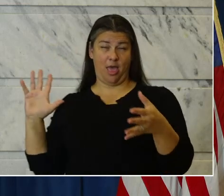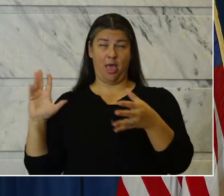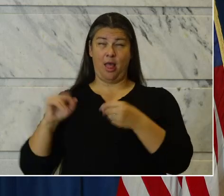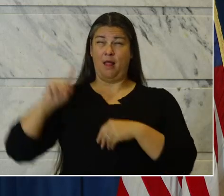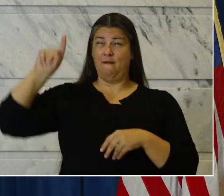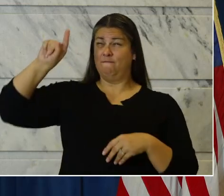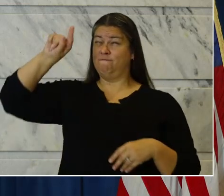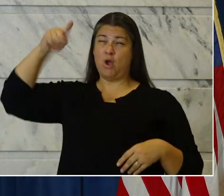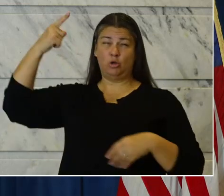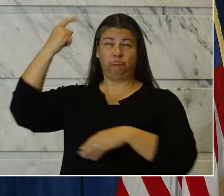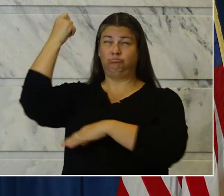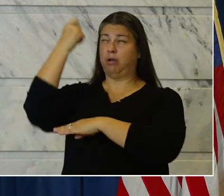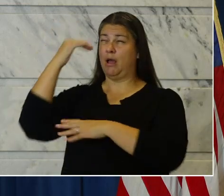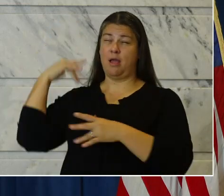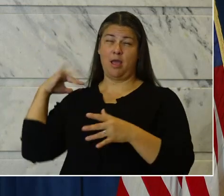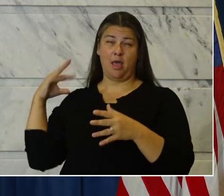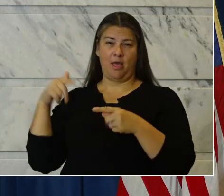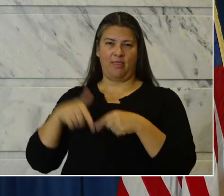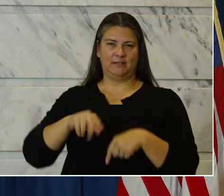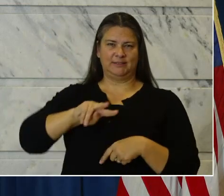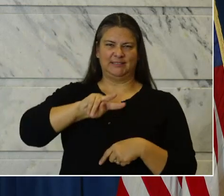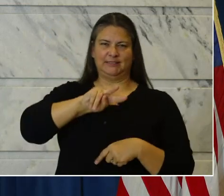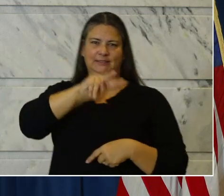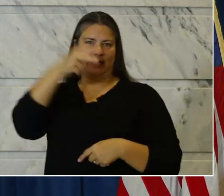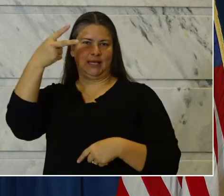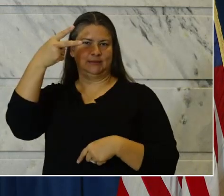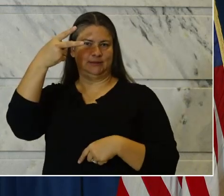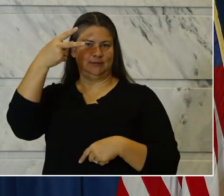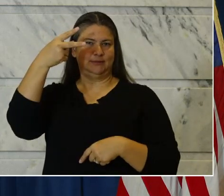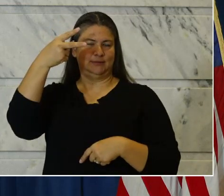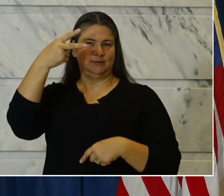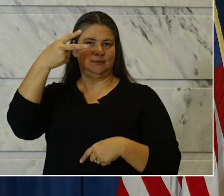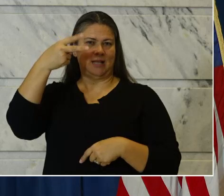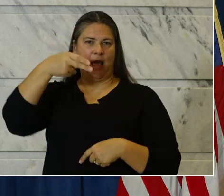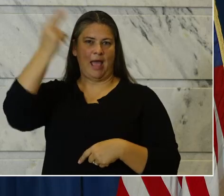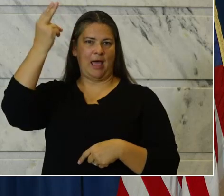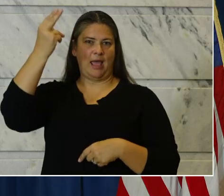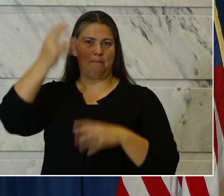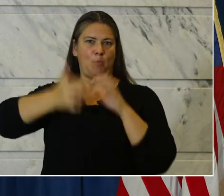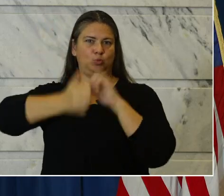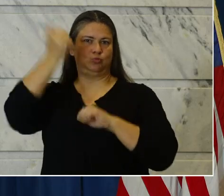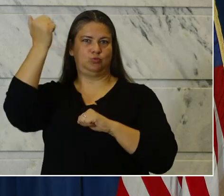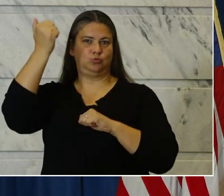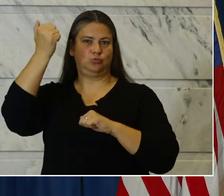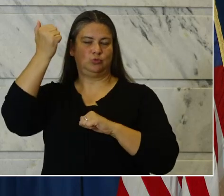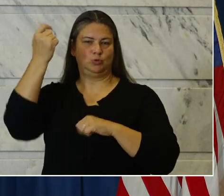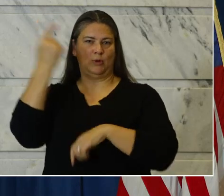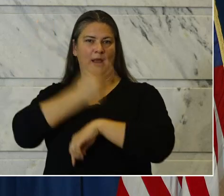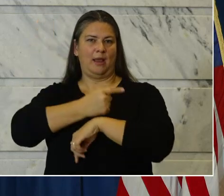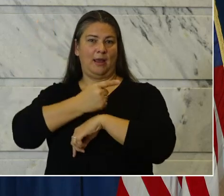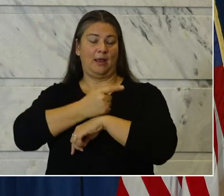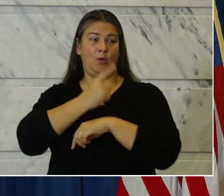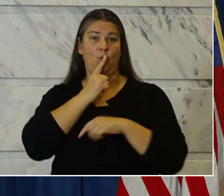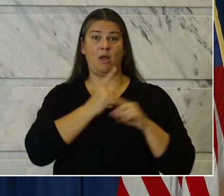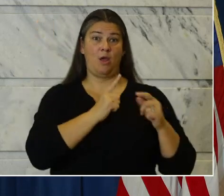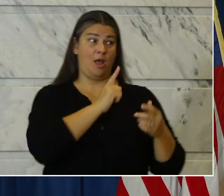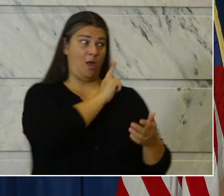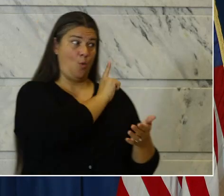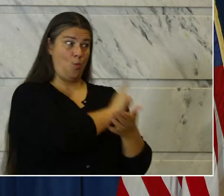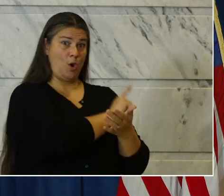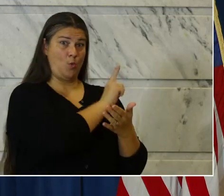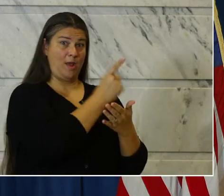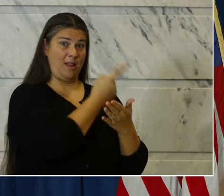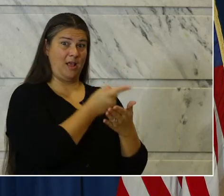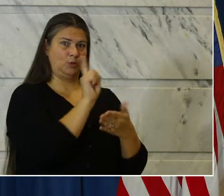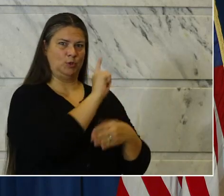of COVID-19 that we have had. That's after having the single highest week last week. We gotta do